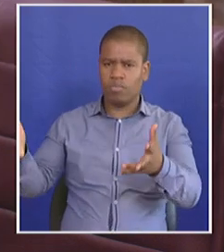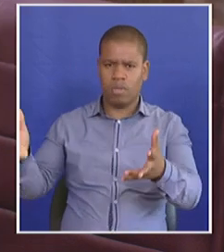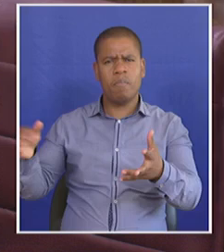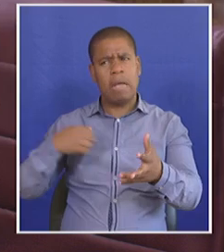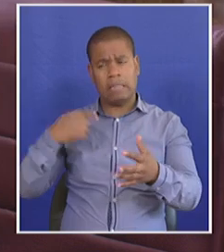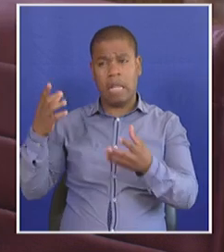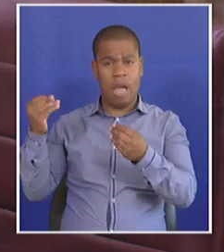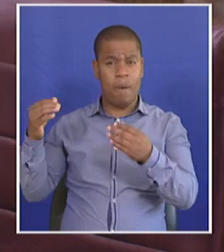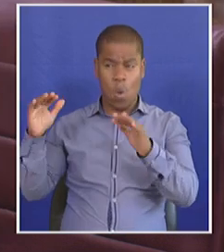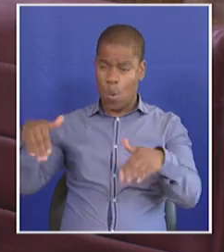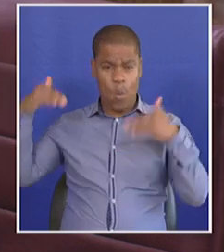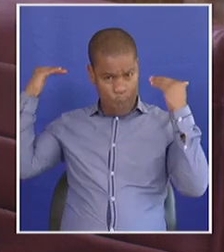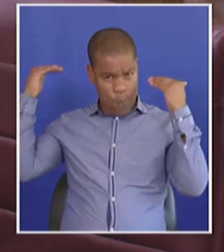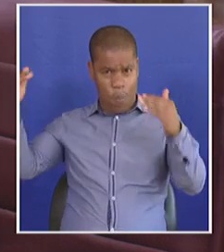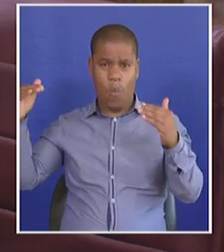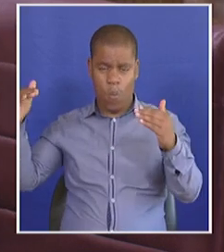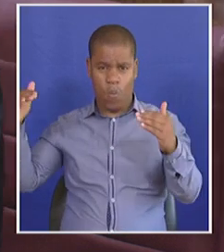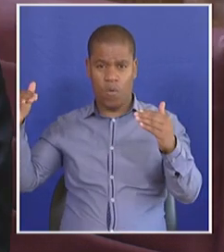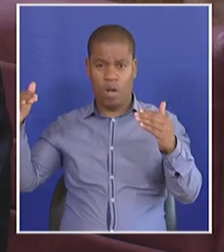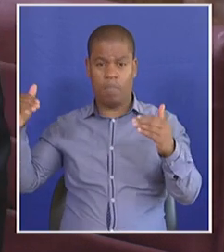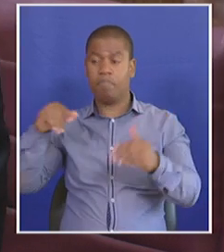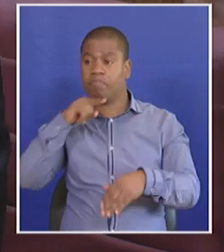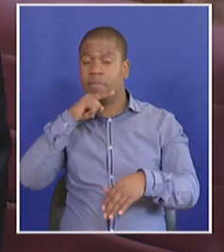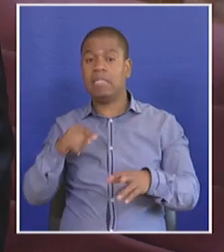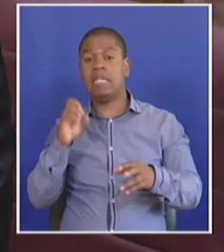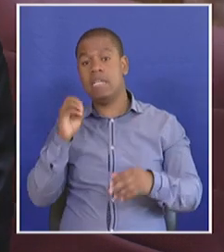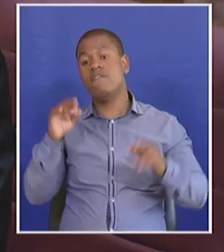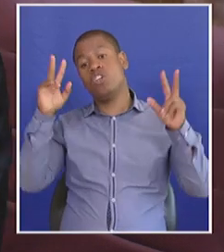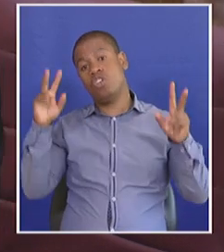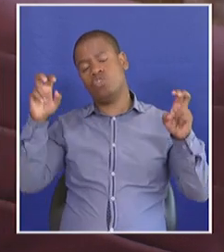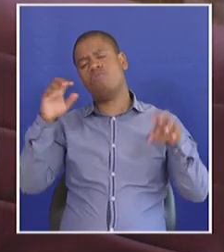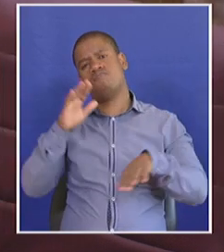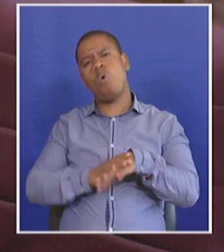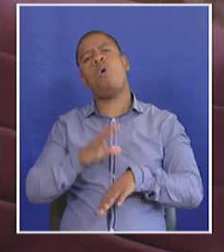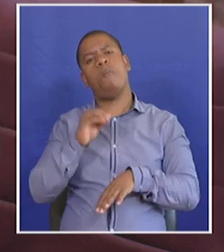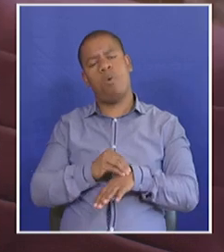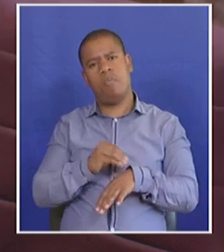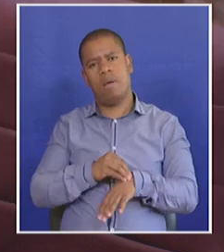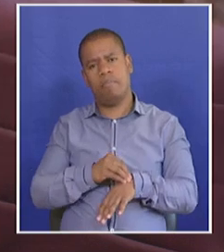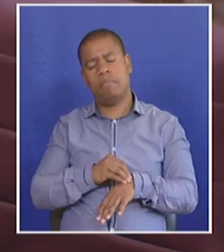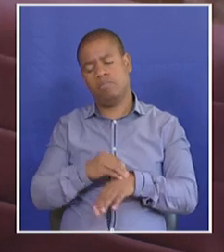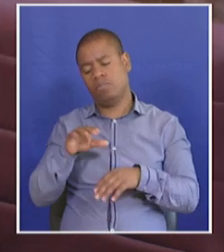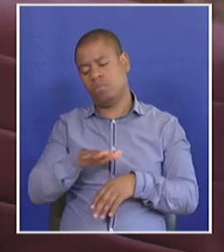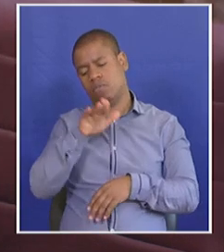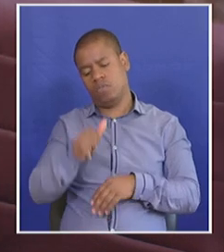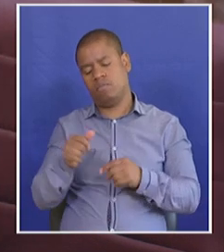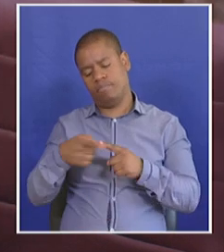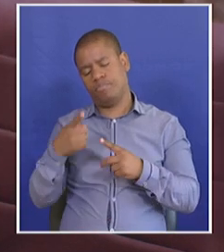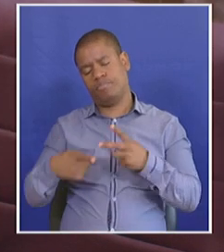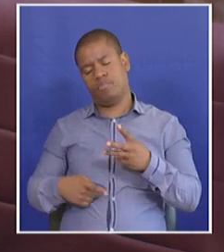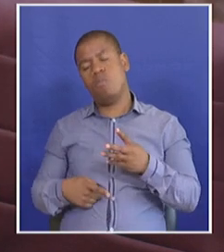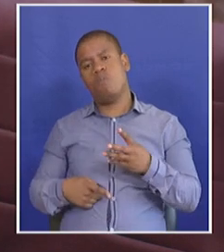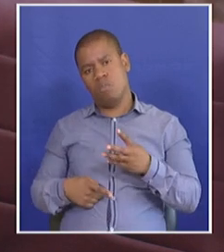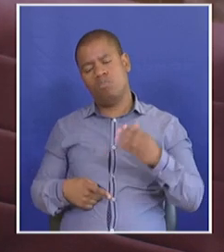high. Where the issue becomes a problem, I mean, the statistics are the majority